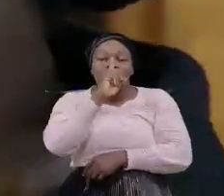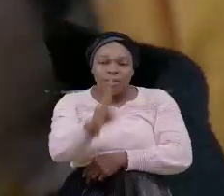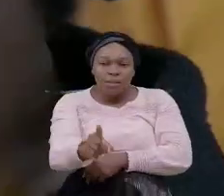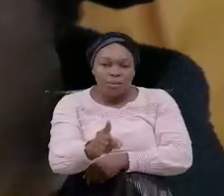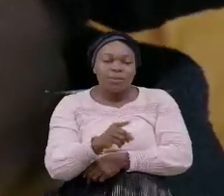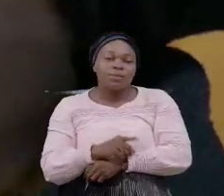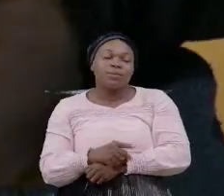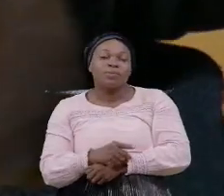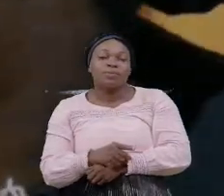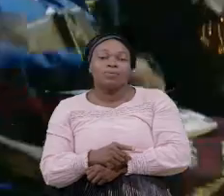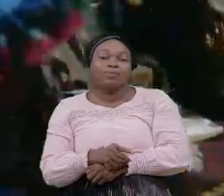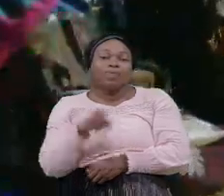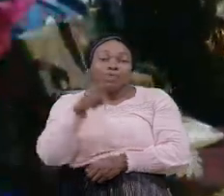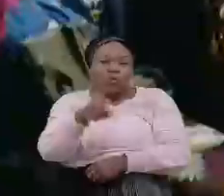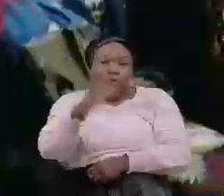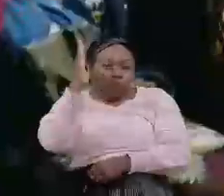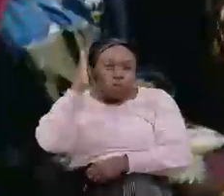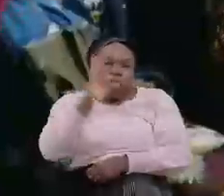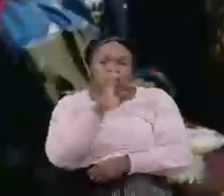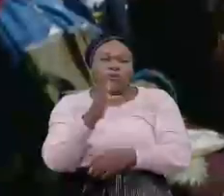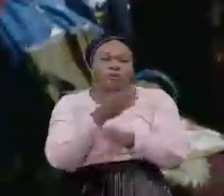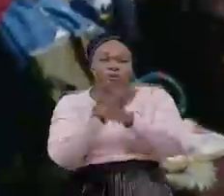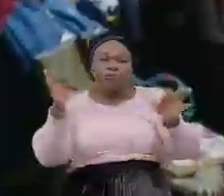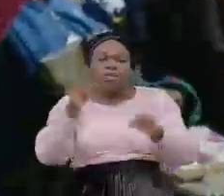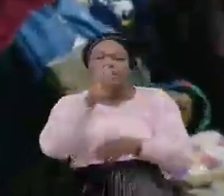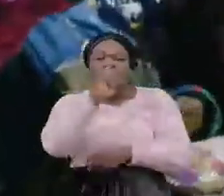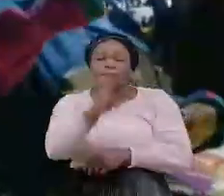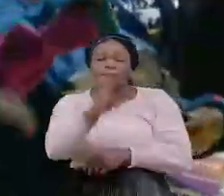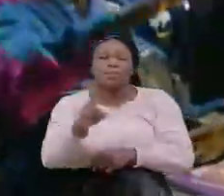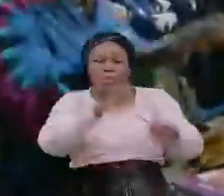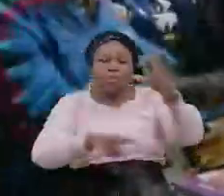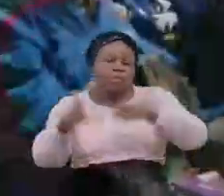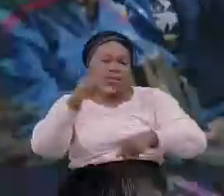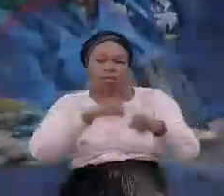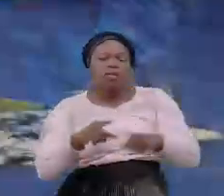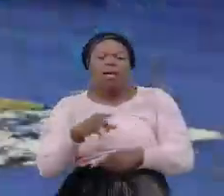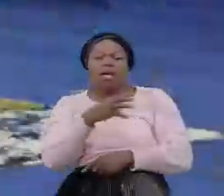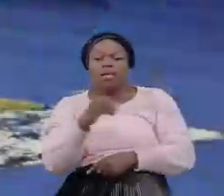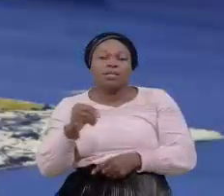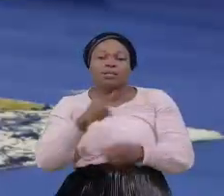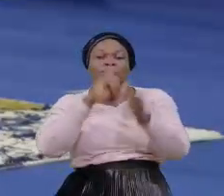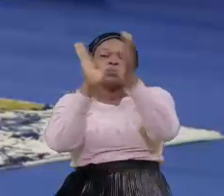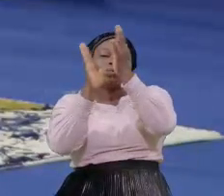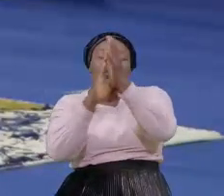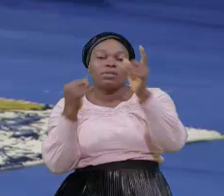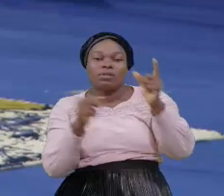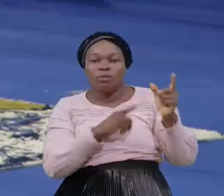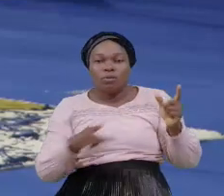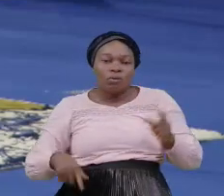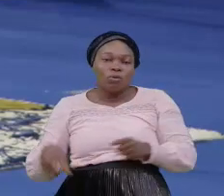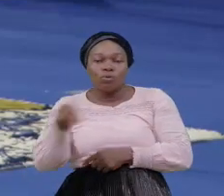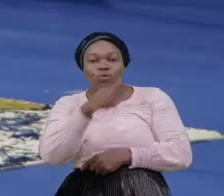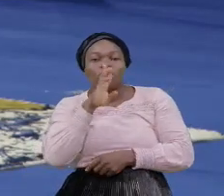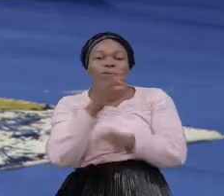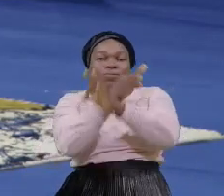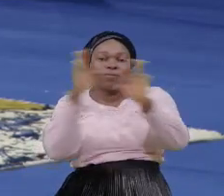Shout it to the heavens. Praise the Lord, you are free. You're free